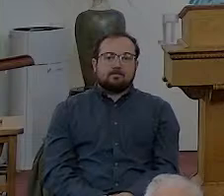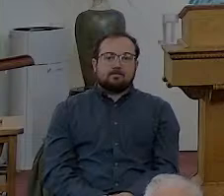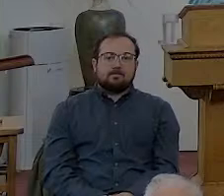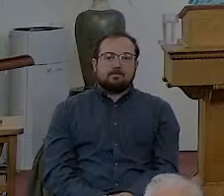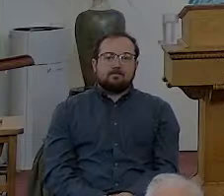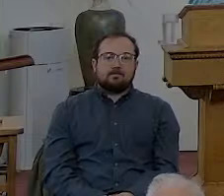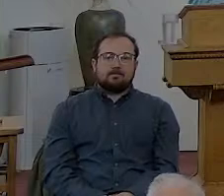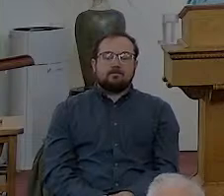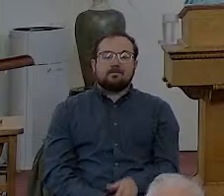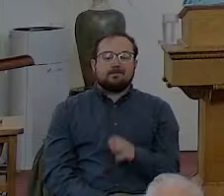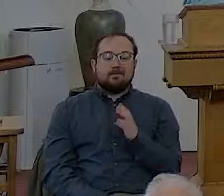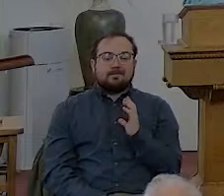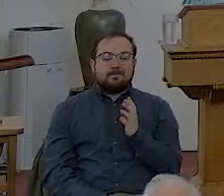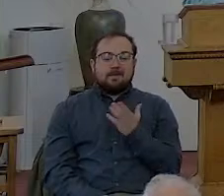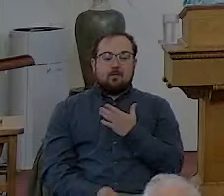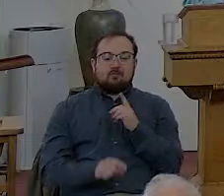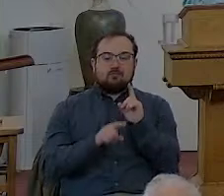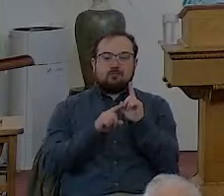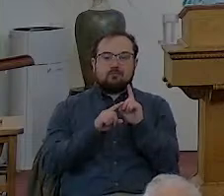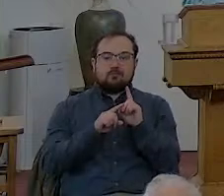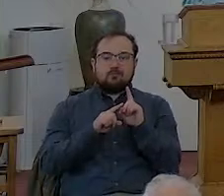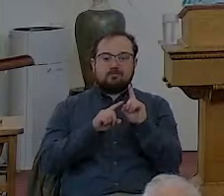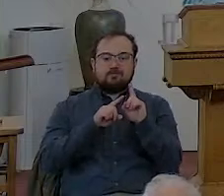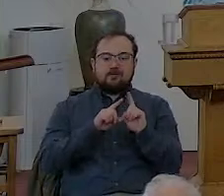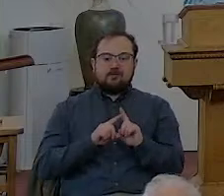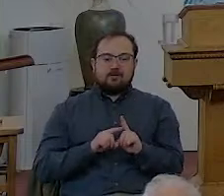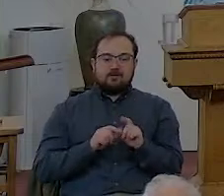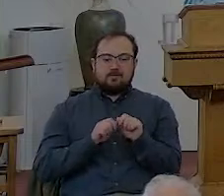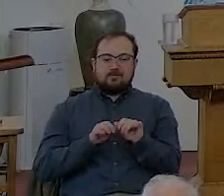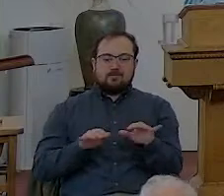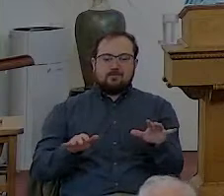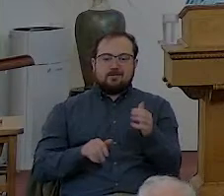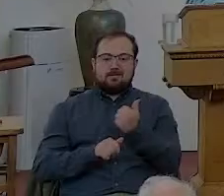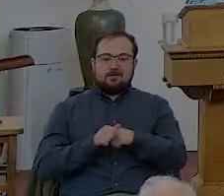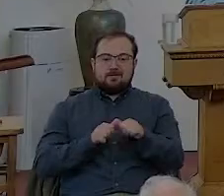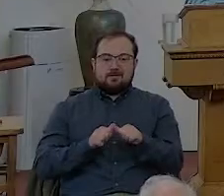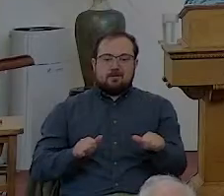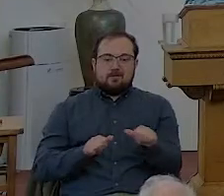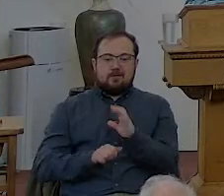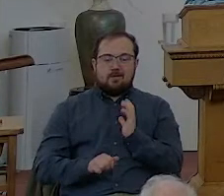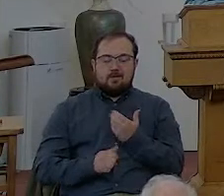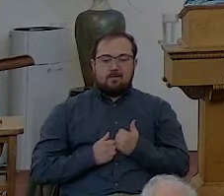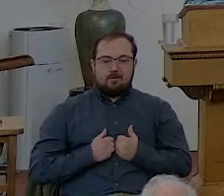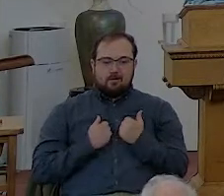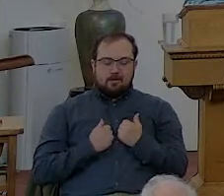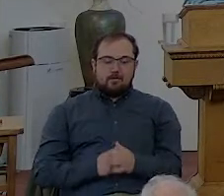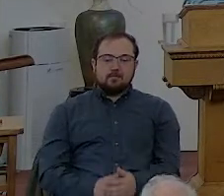Our differences extend into every area of our lives. How